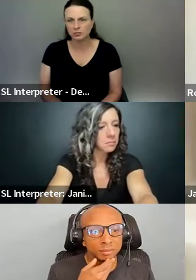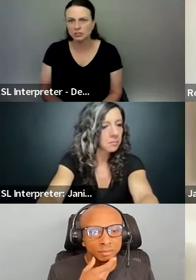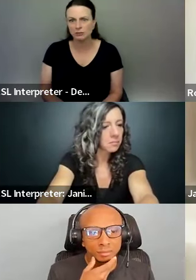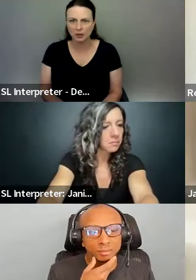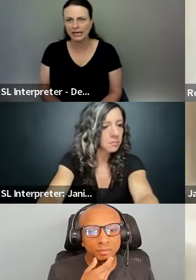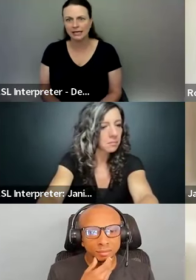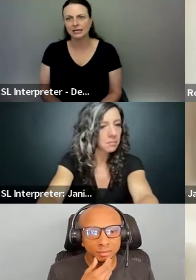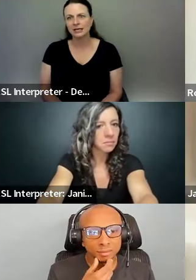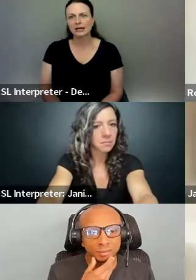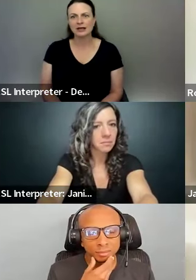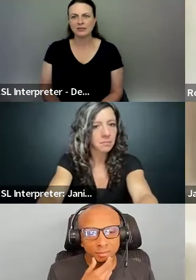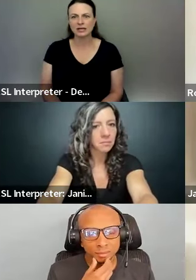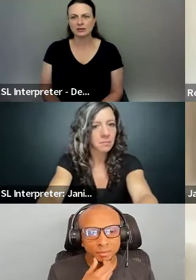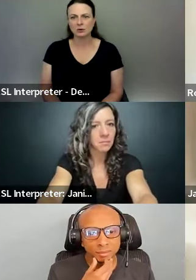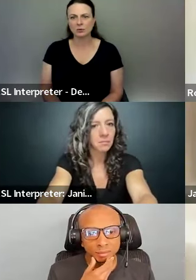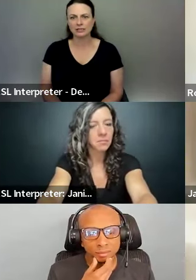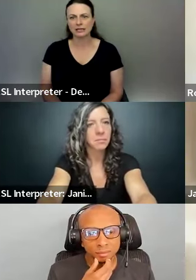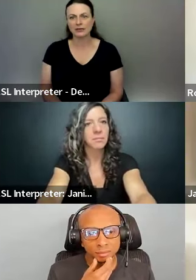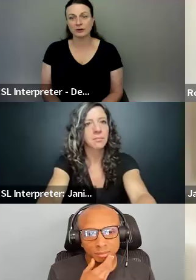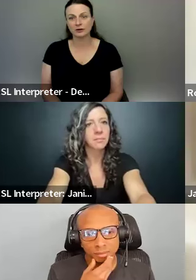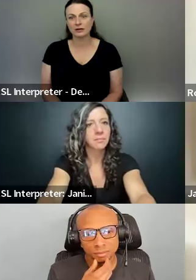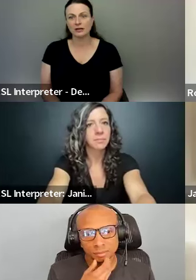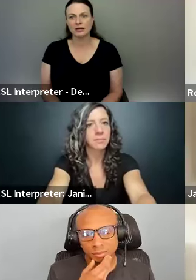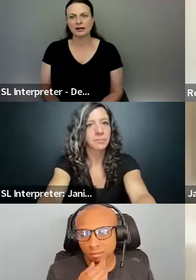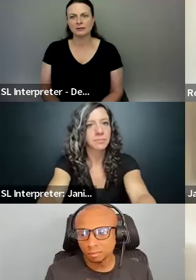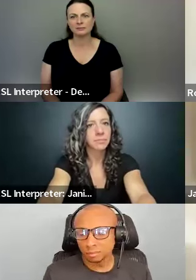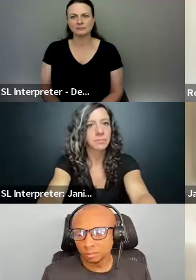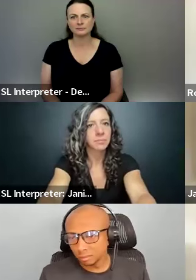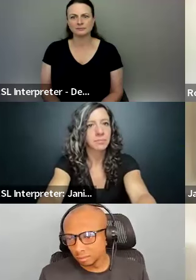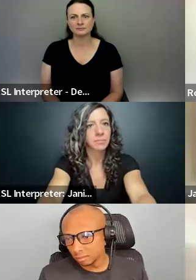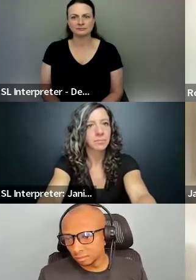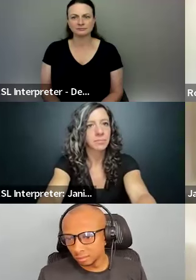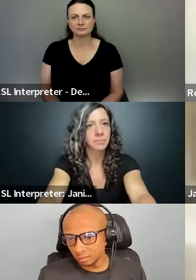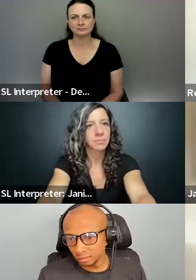one strategic plan, and then we'll get together.